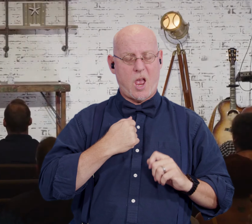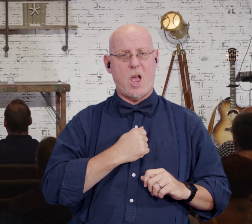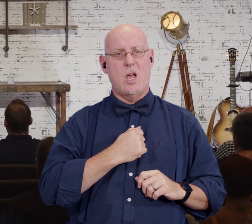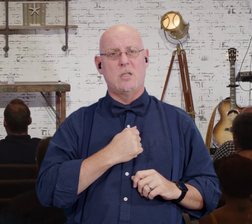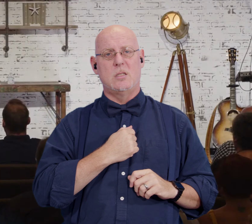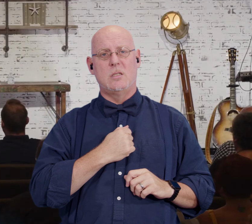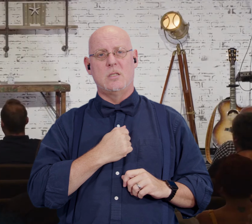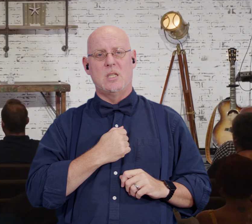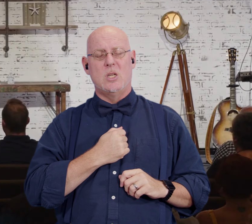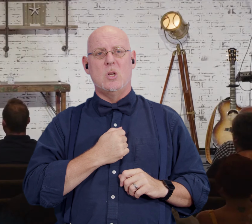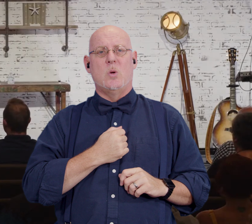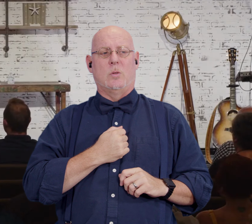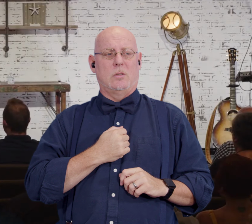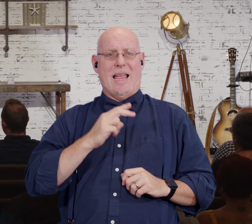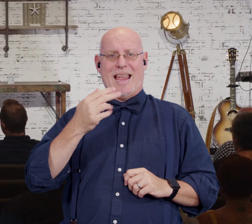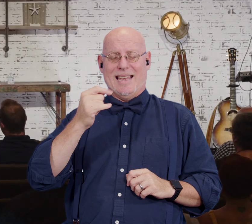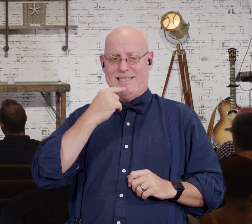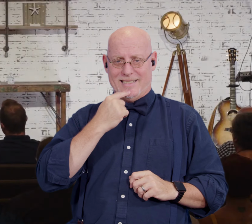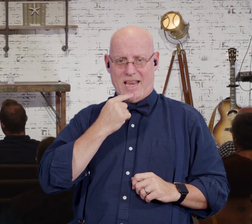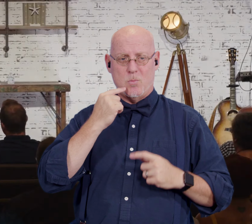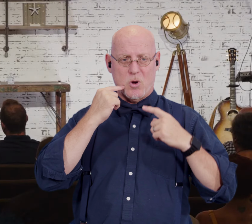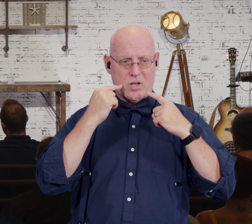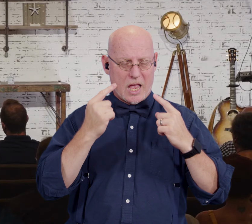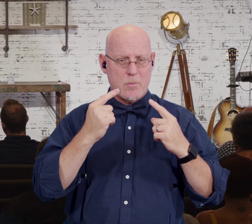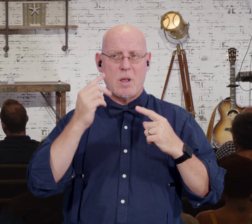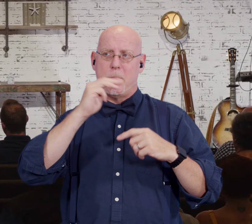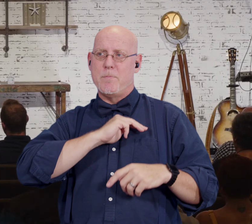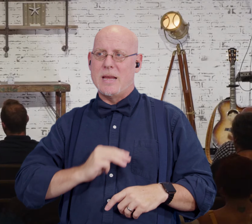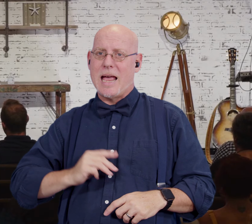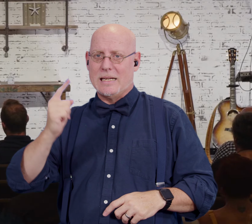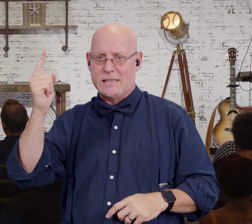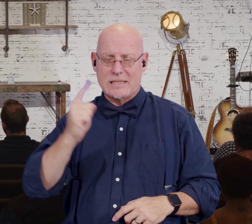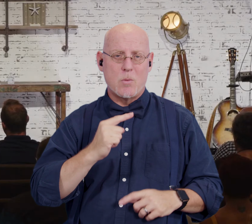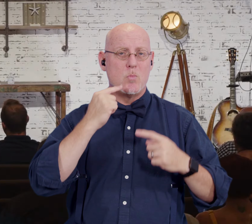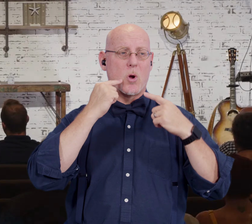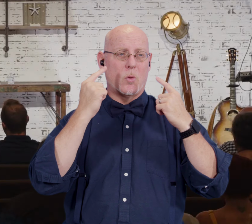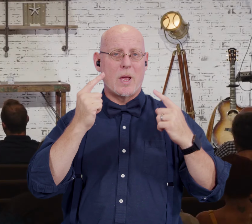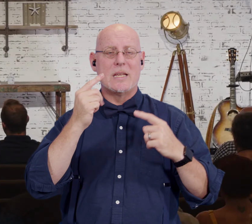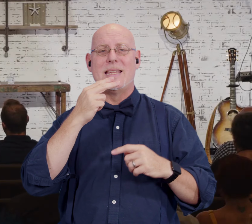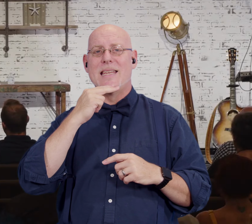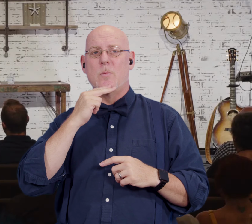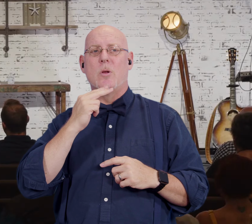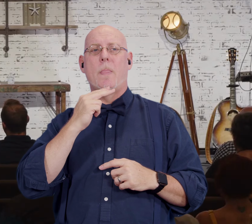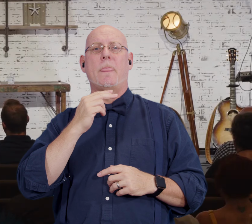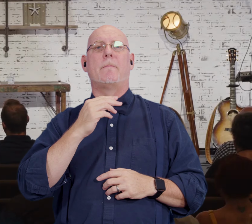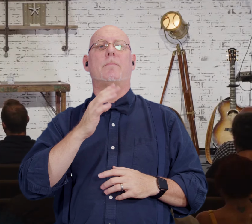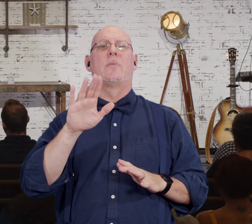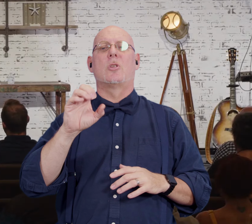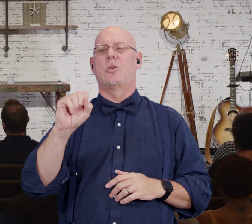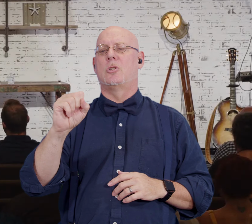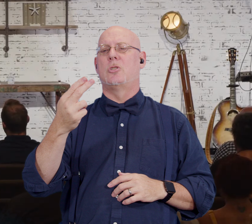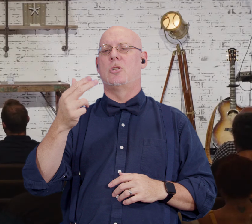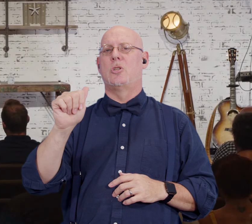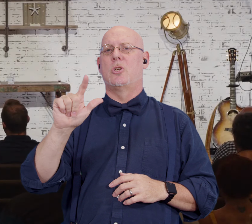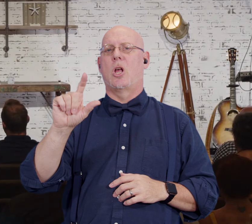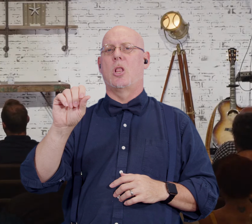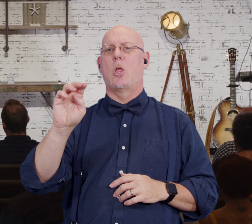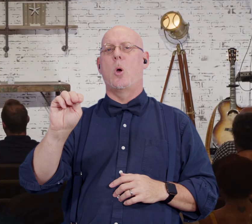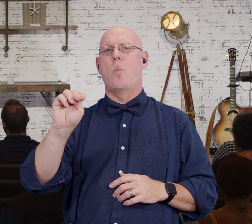what he is saying here is that Messiah has come. The proclamation, we talk about this oftentimes, the proclamation here in the Hebrew is